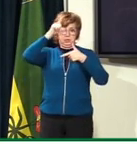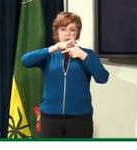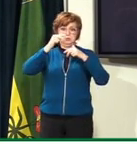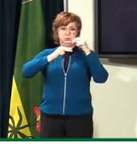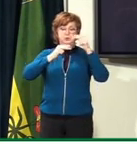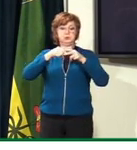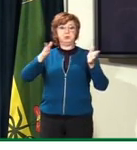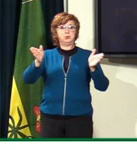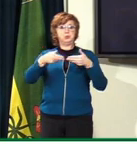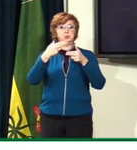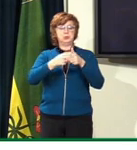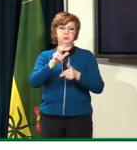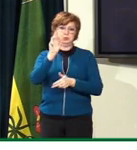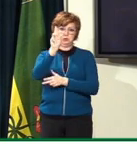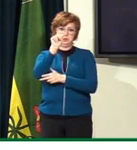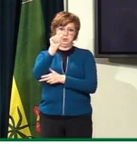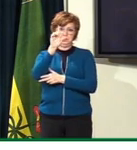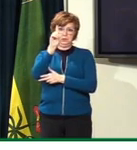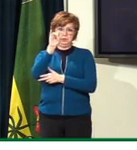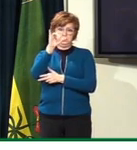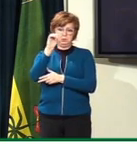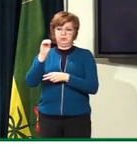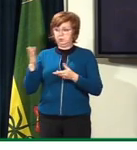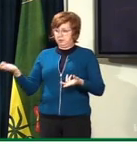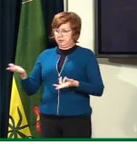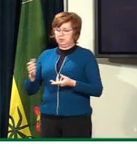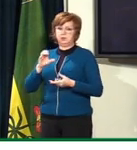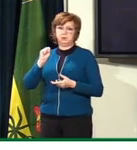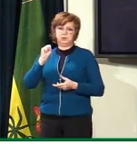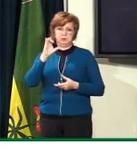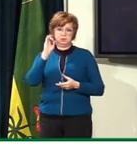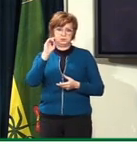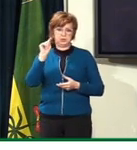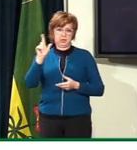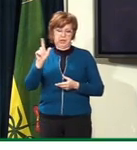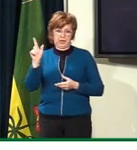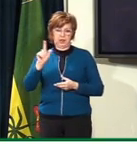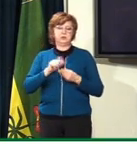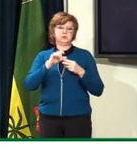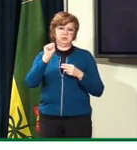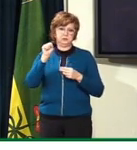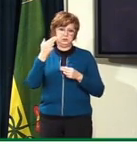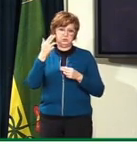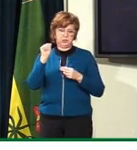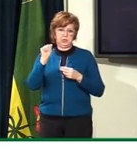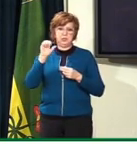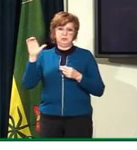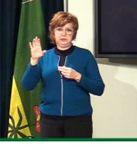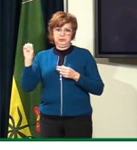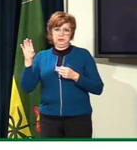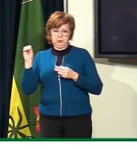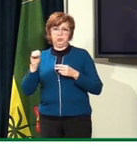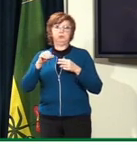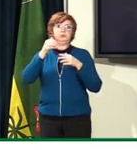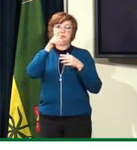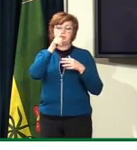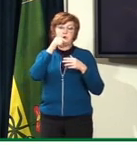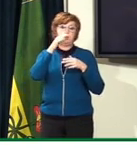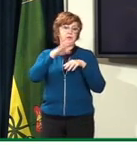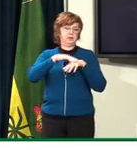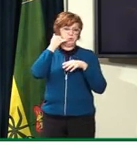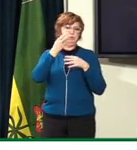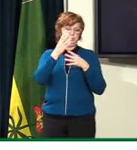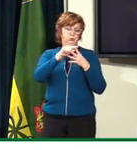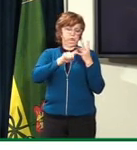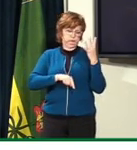Building in Regina, and with me is Saskatchewan Health Authority CEO Scott Livingstone. We are also joined by several folks on the phone.